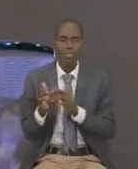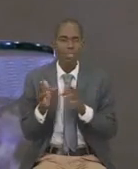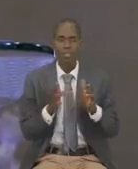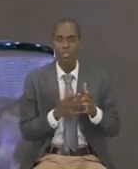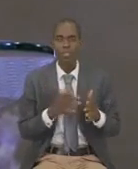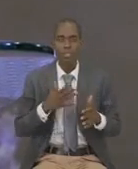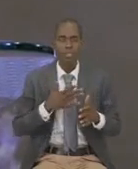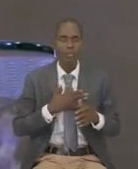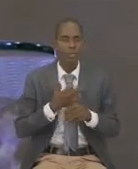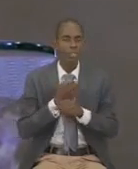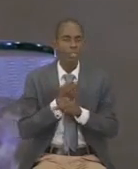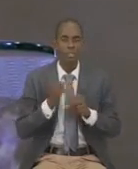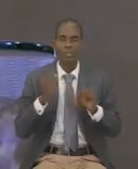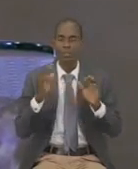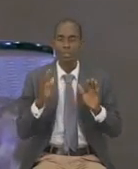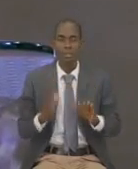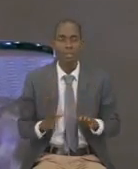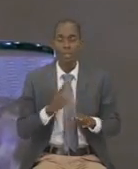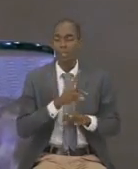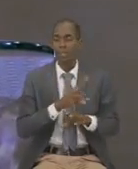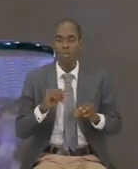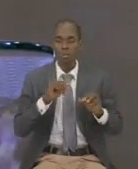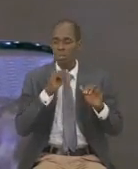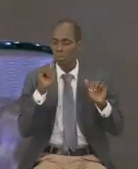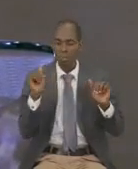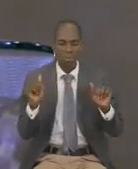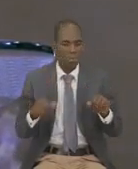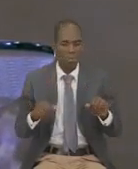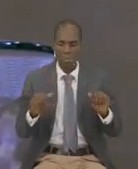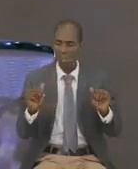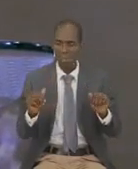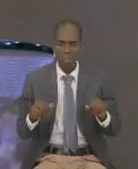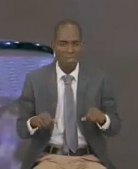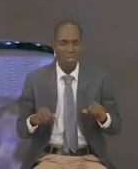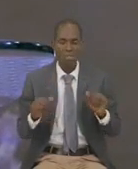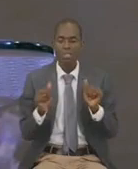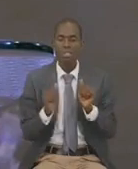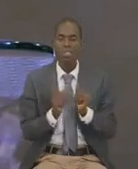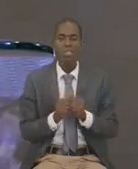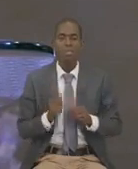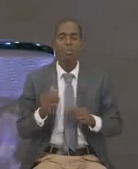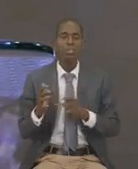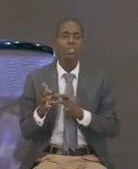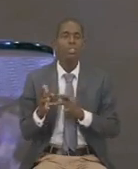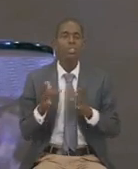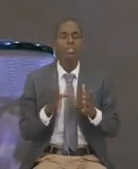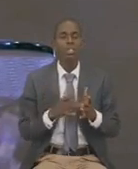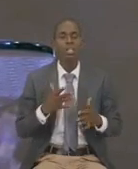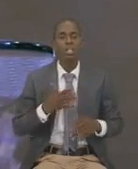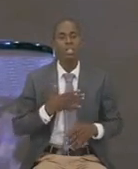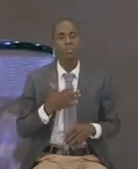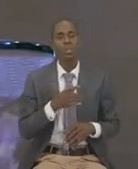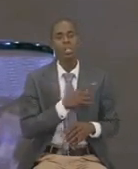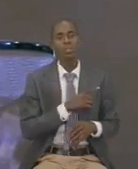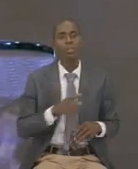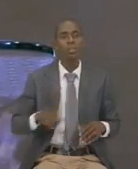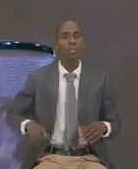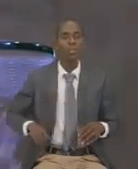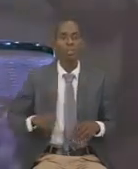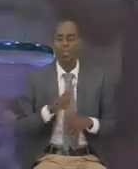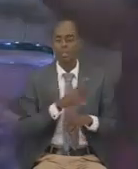With Jesus our Savior, no impossibility. With Jesus